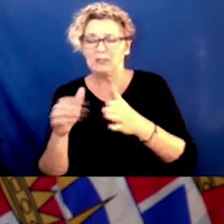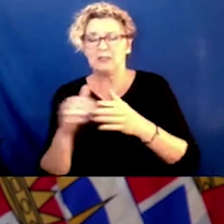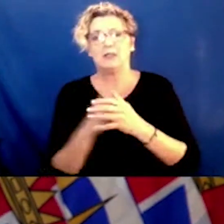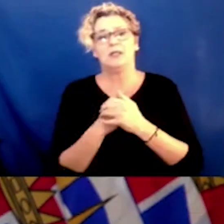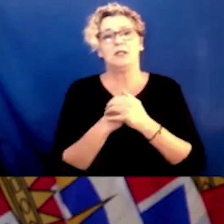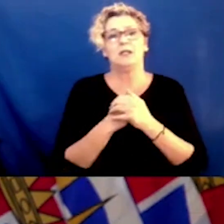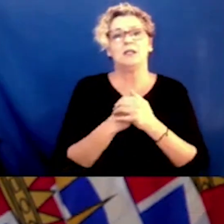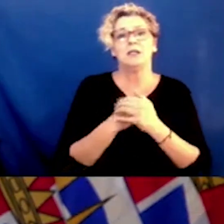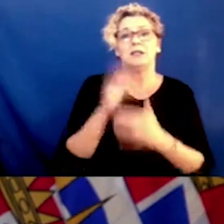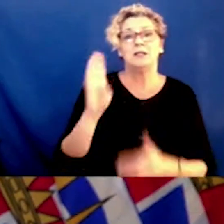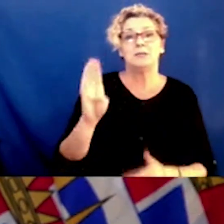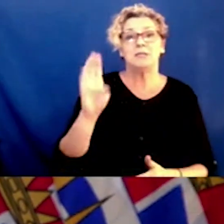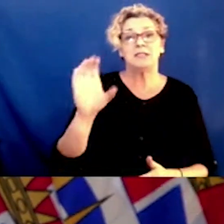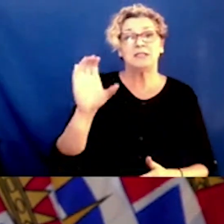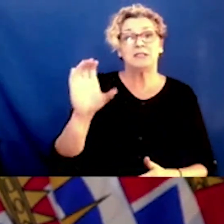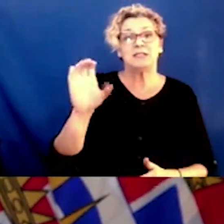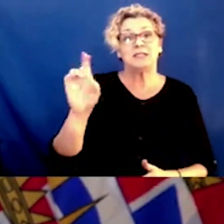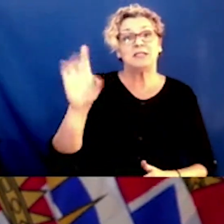As